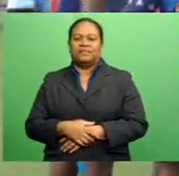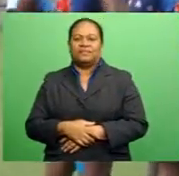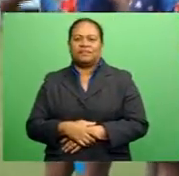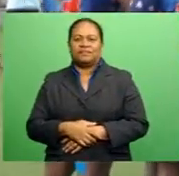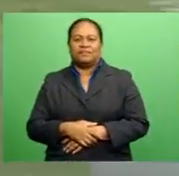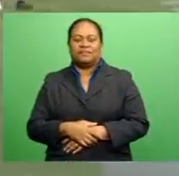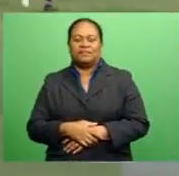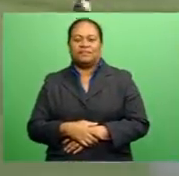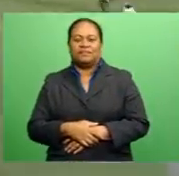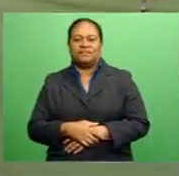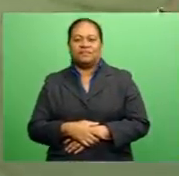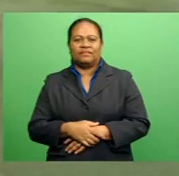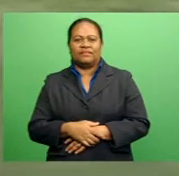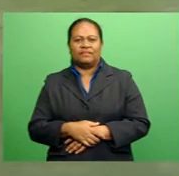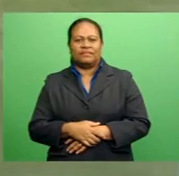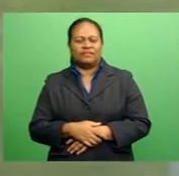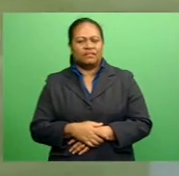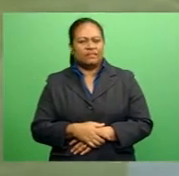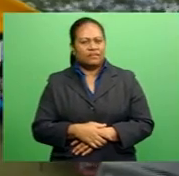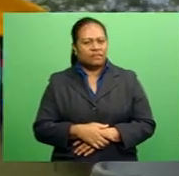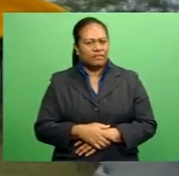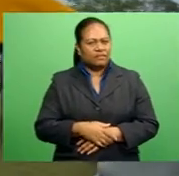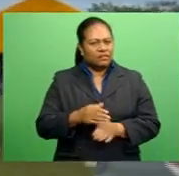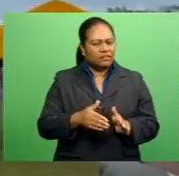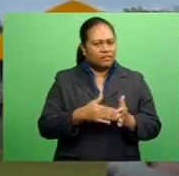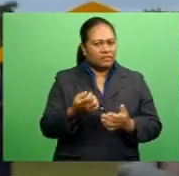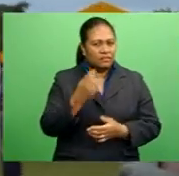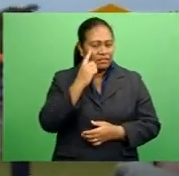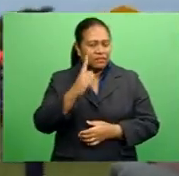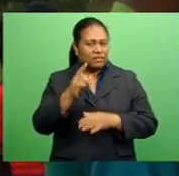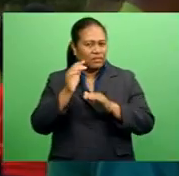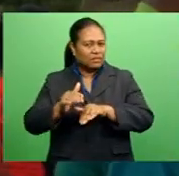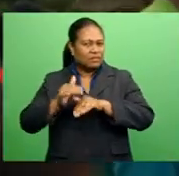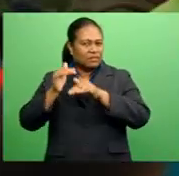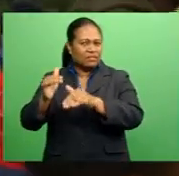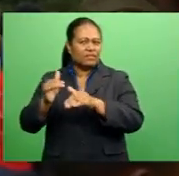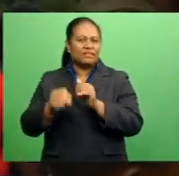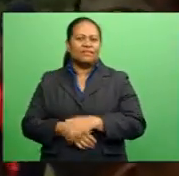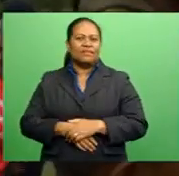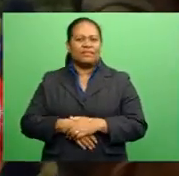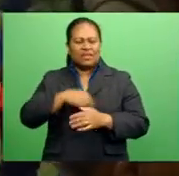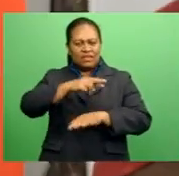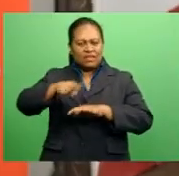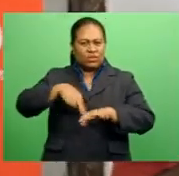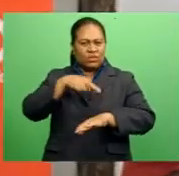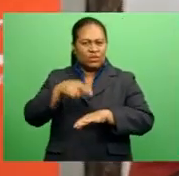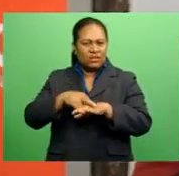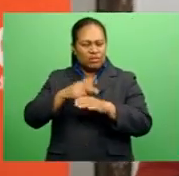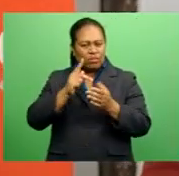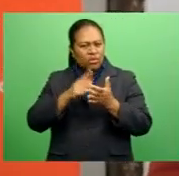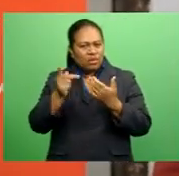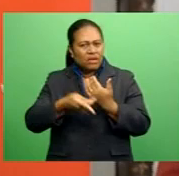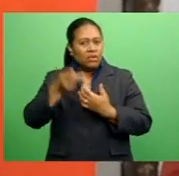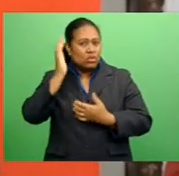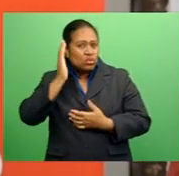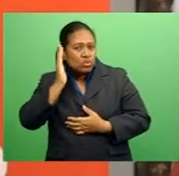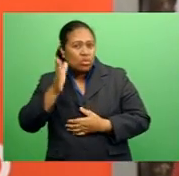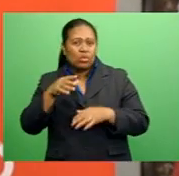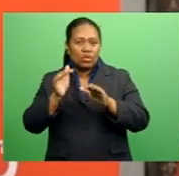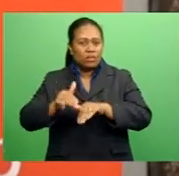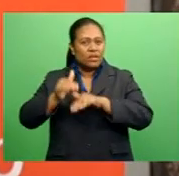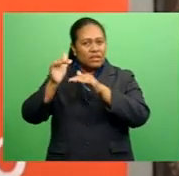to a quantum leap in our participation numbers in the regional community programs, schools competition and